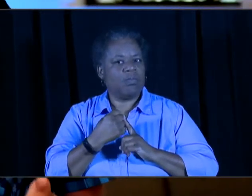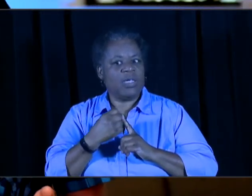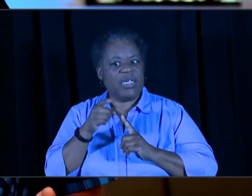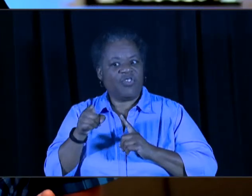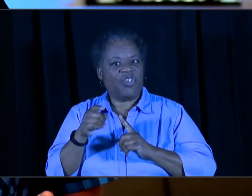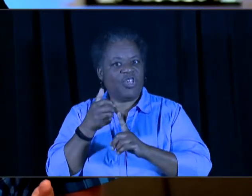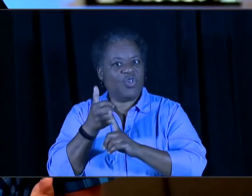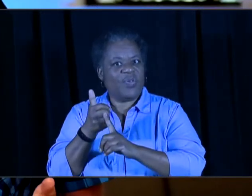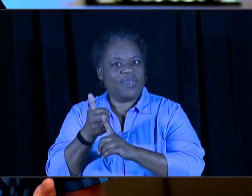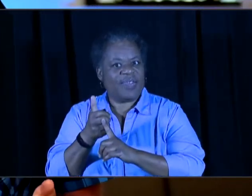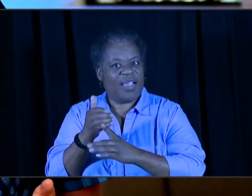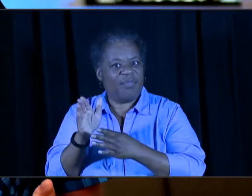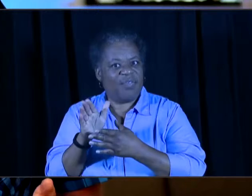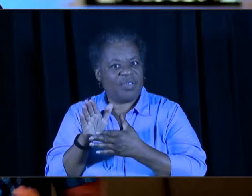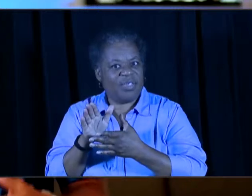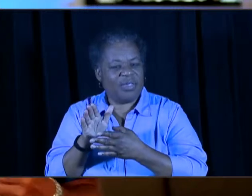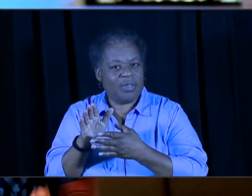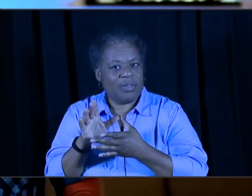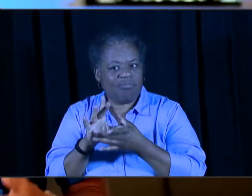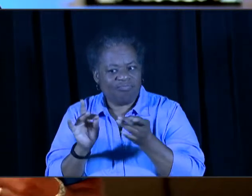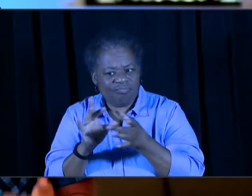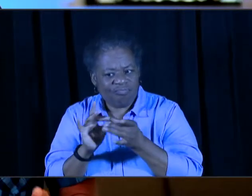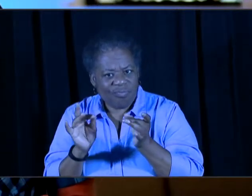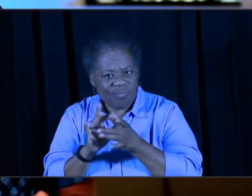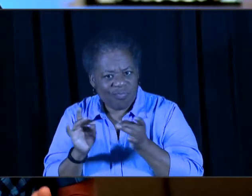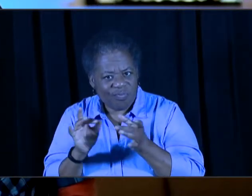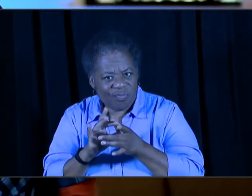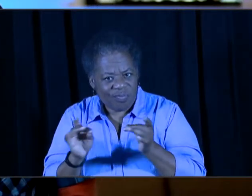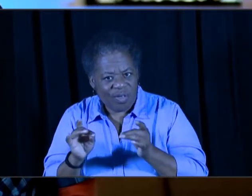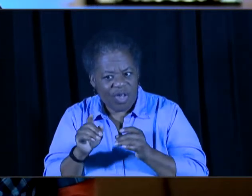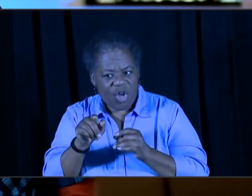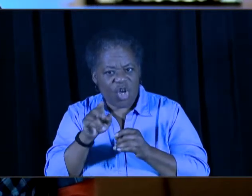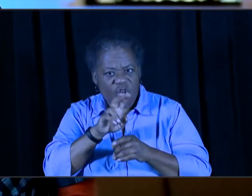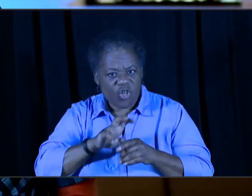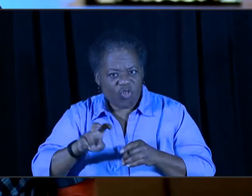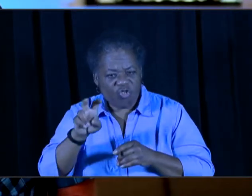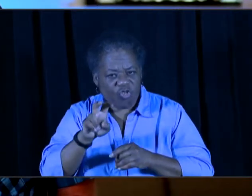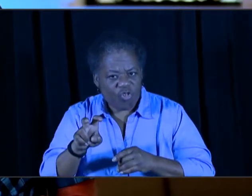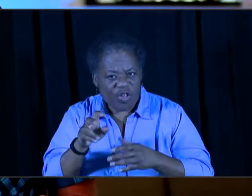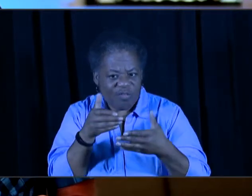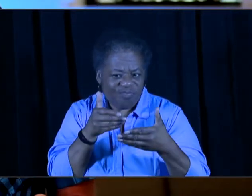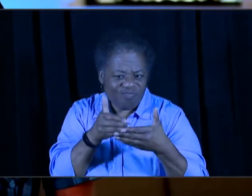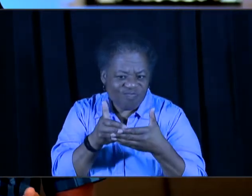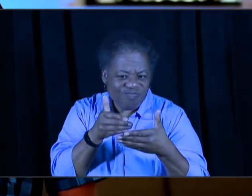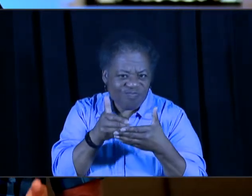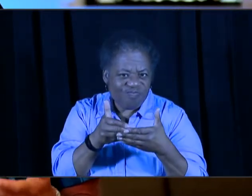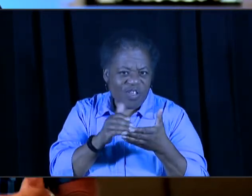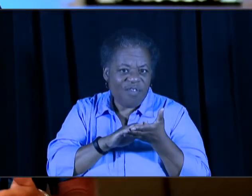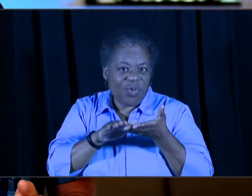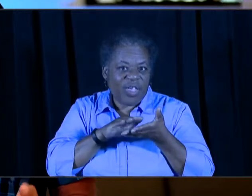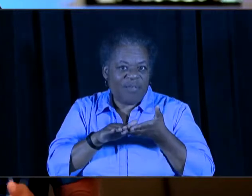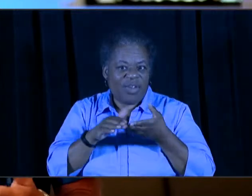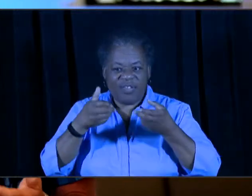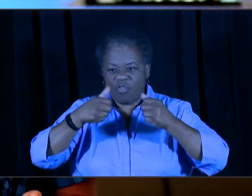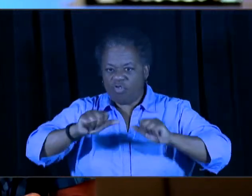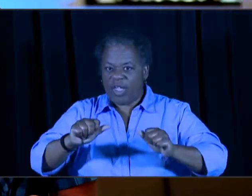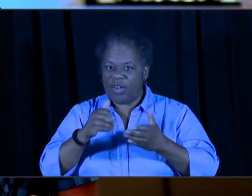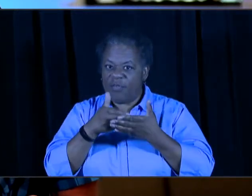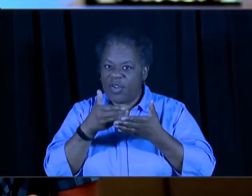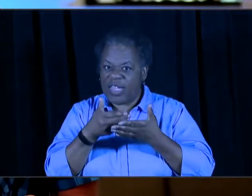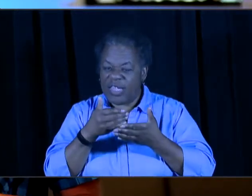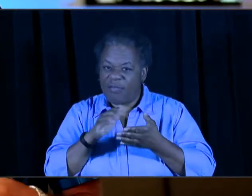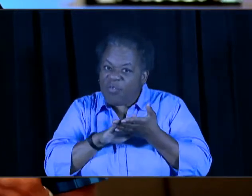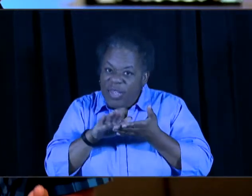personal stories of her journey or struggle towards forgiveness. Trying to forgive her